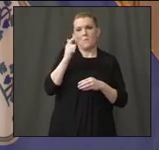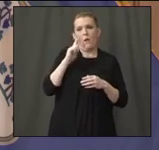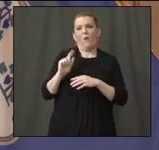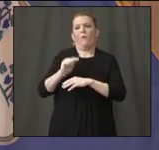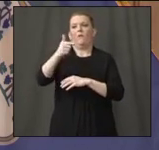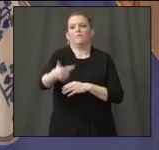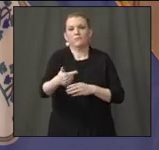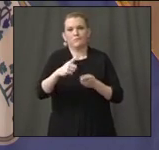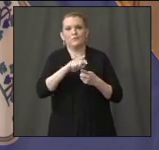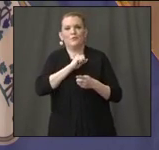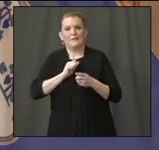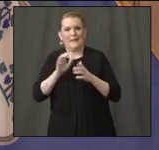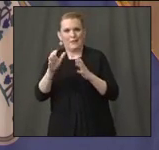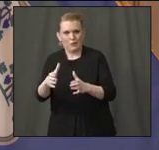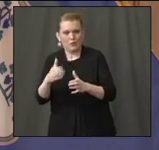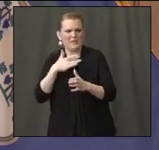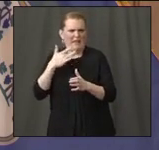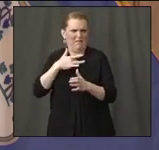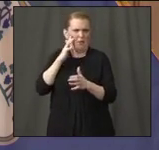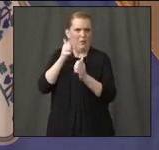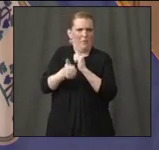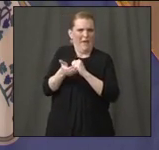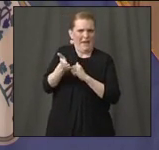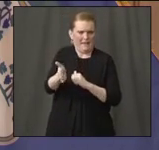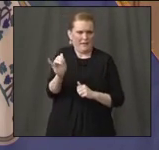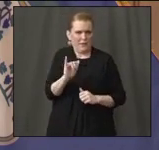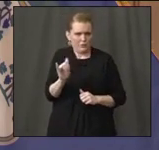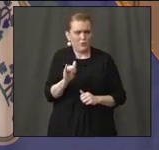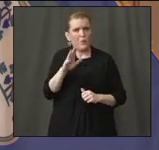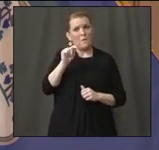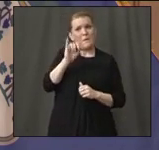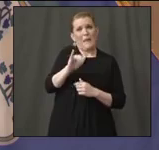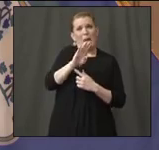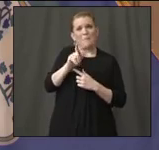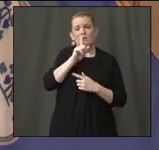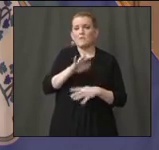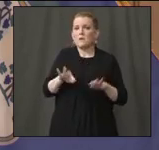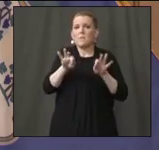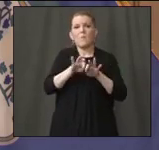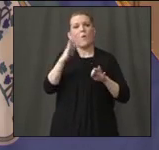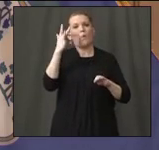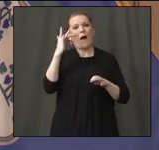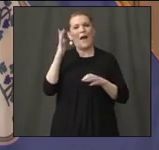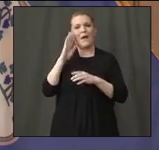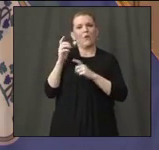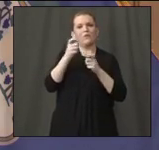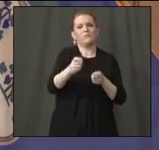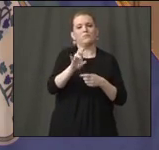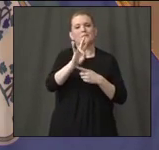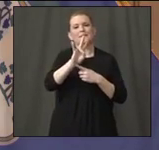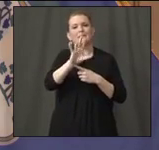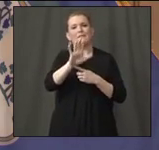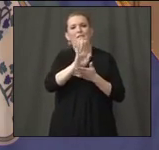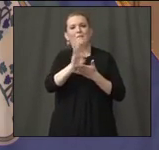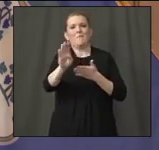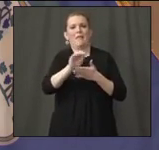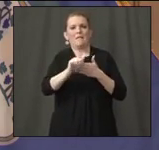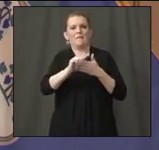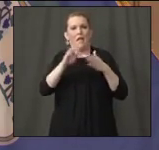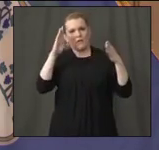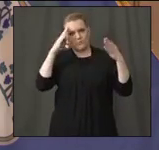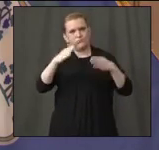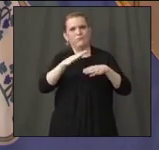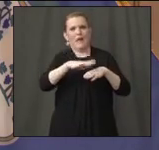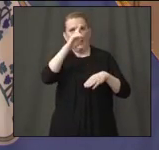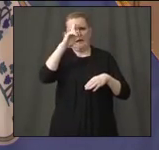Really important. It provides another $75 billion for hospitals, not Connecticut hospitals, hospitals across